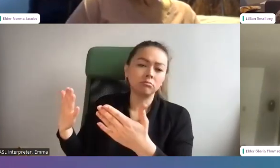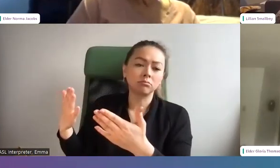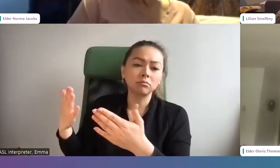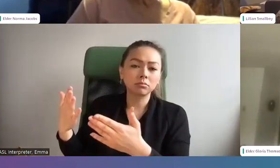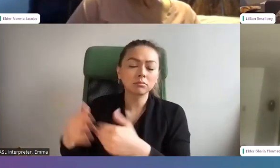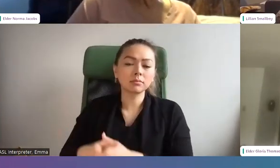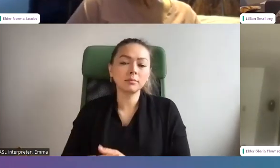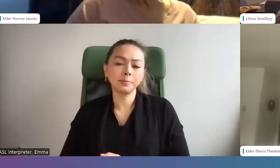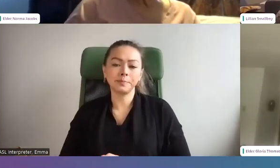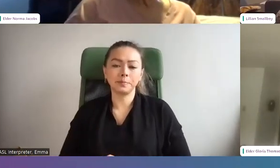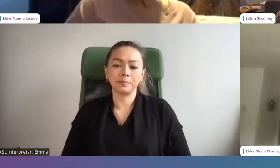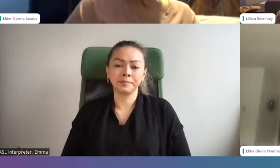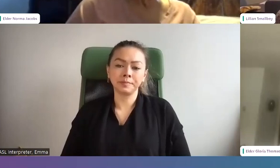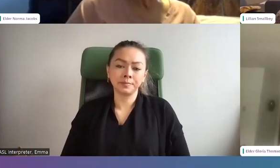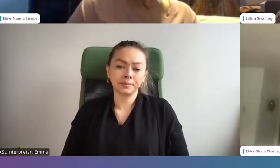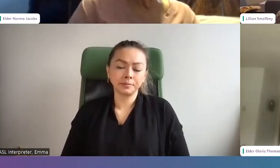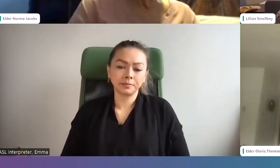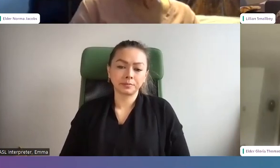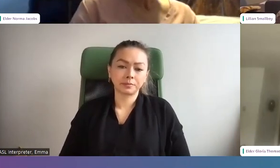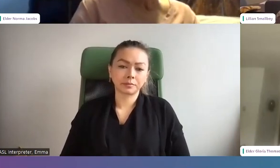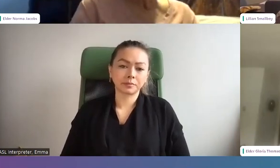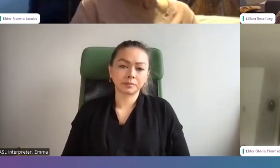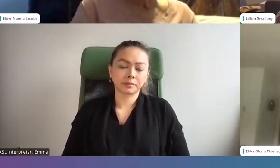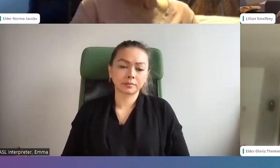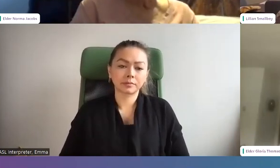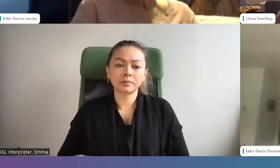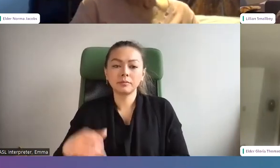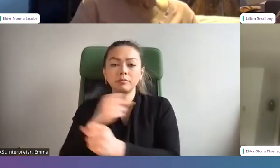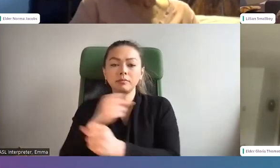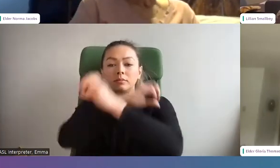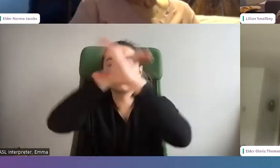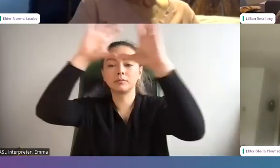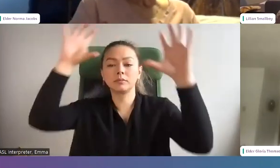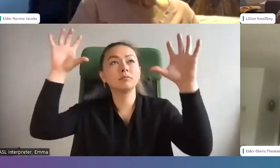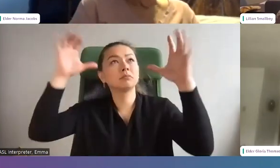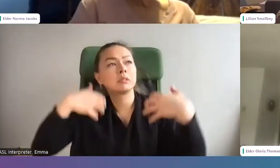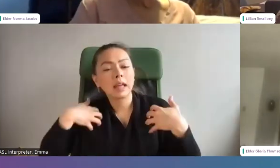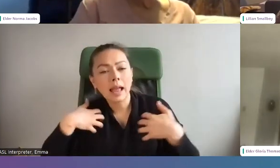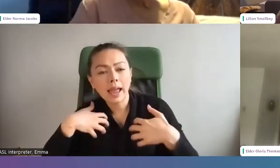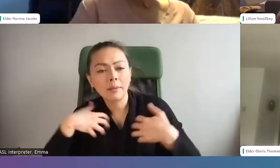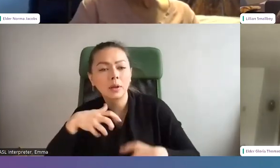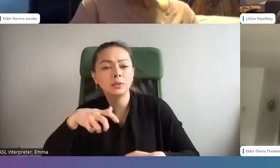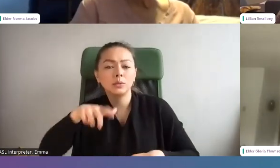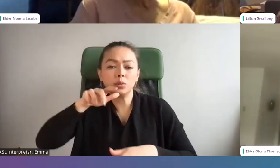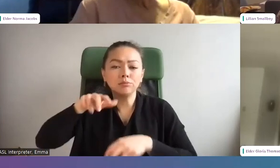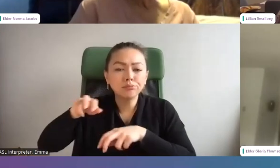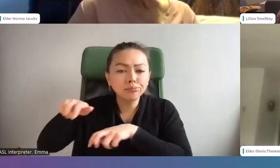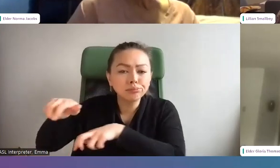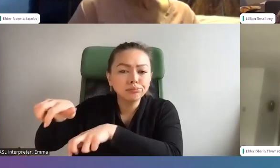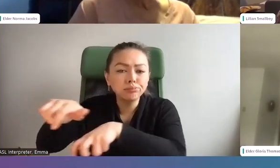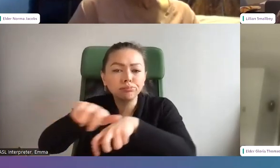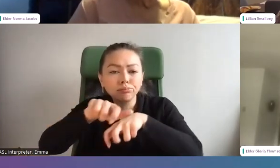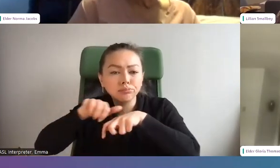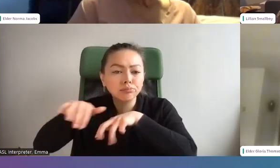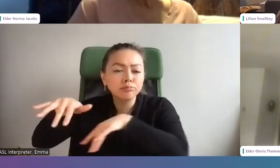think of the, you know, the game animals that wander about. And we give thanks for those too, because when